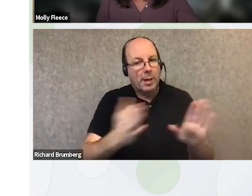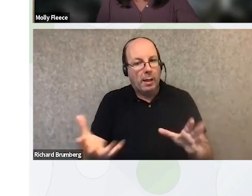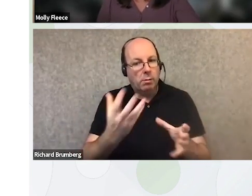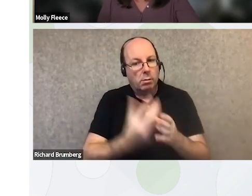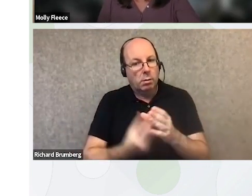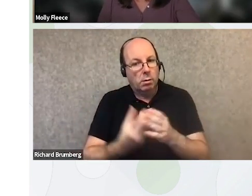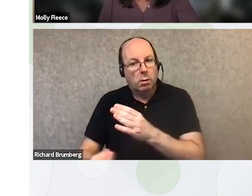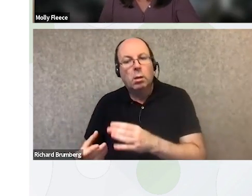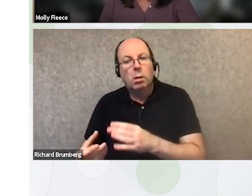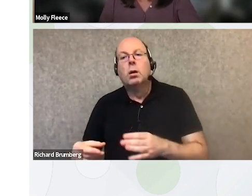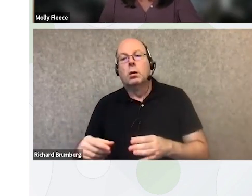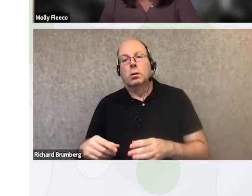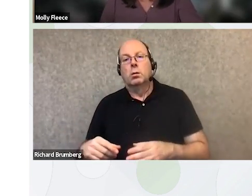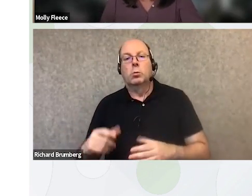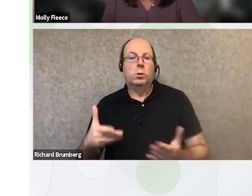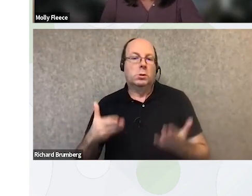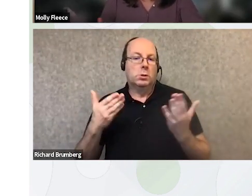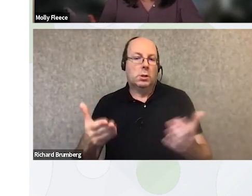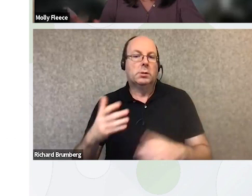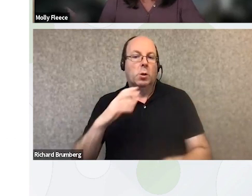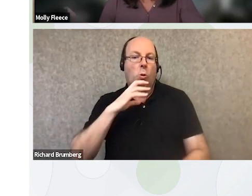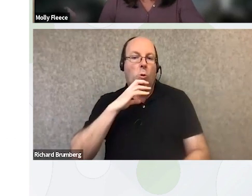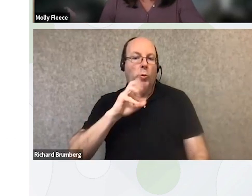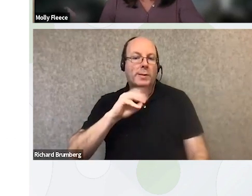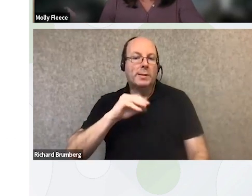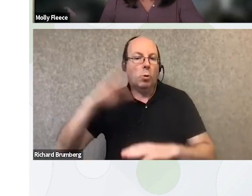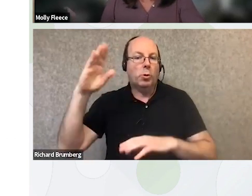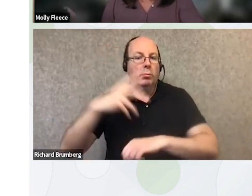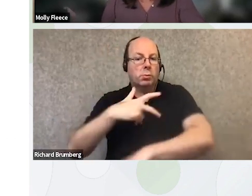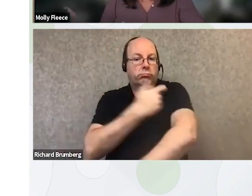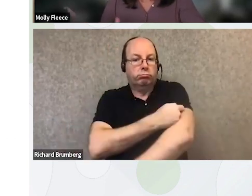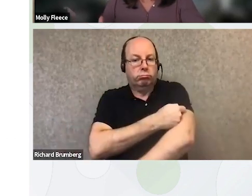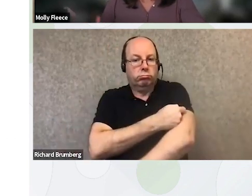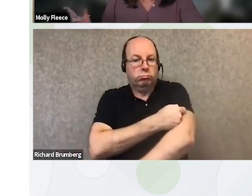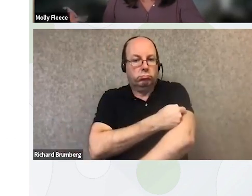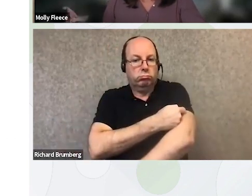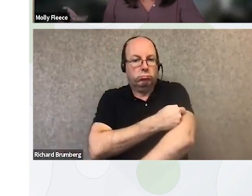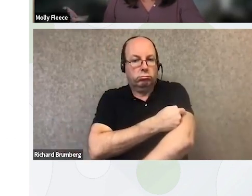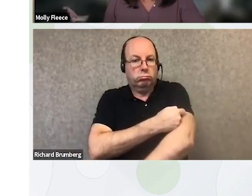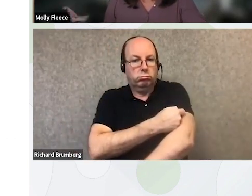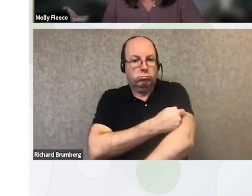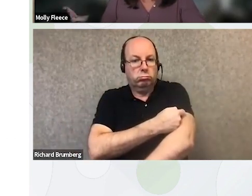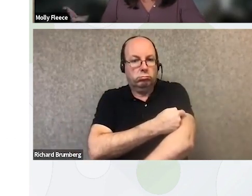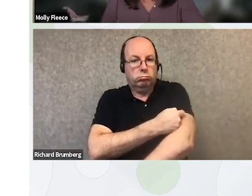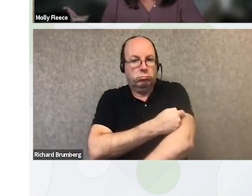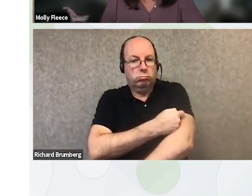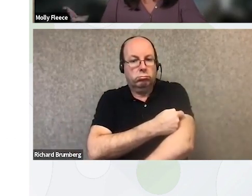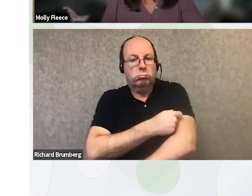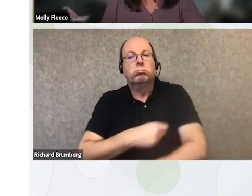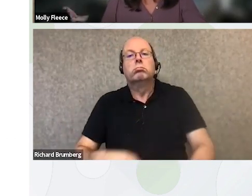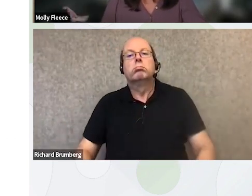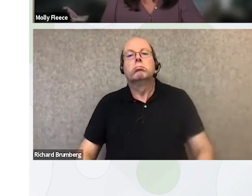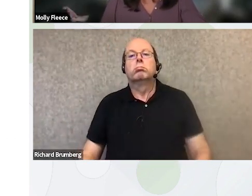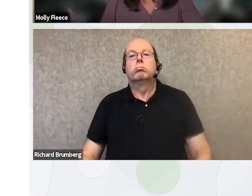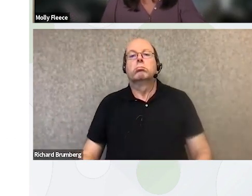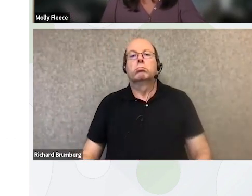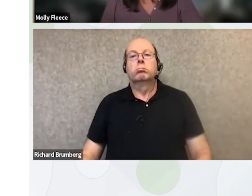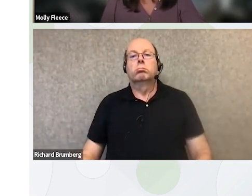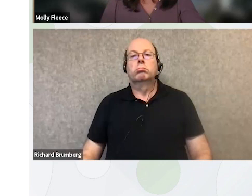receive a single dose of an RSV vaccine, either of these products, using shared clinical decision-making in order to